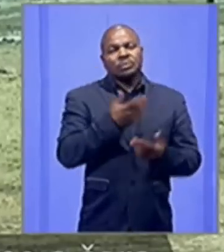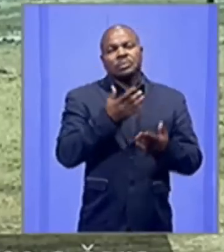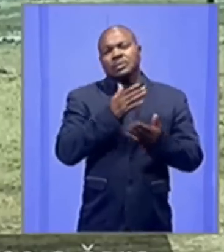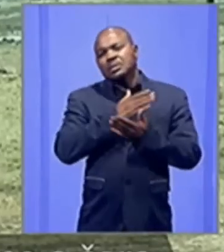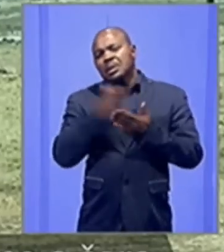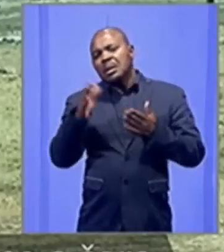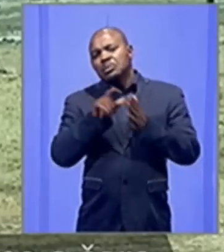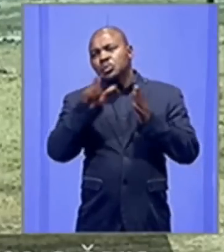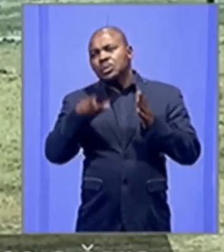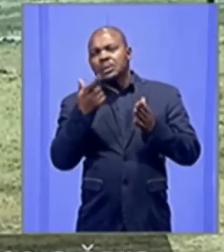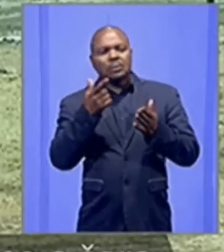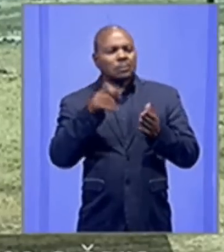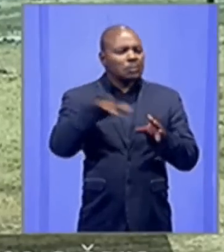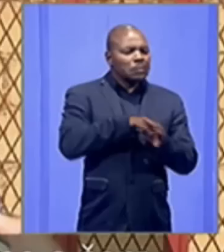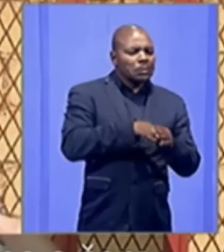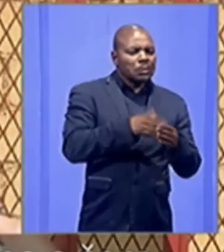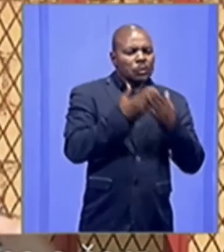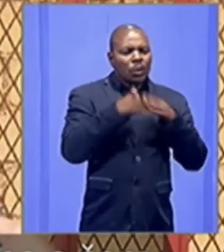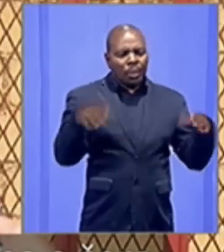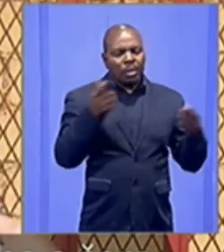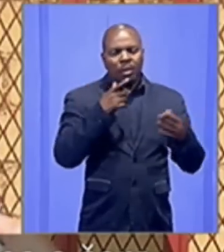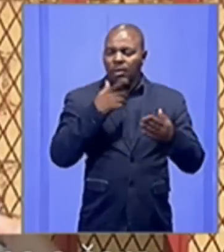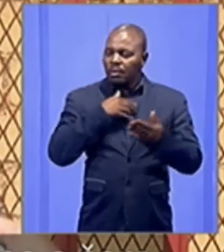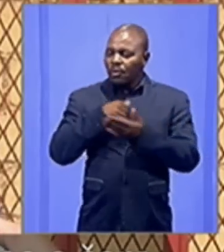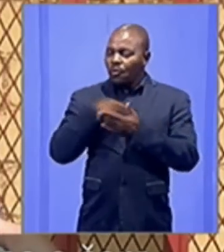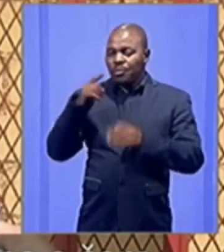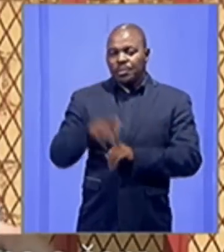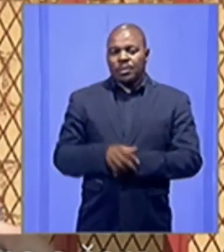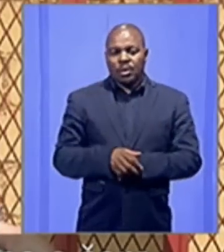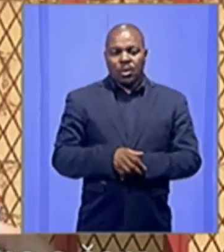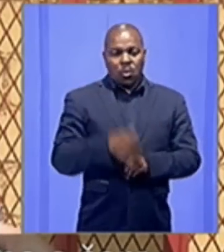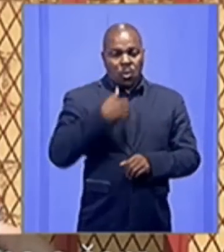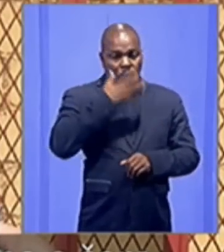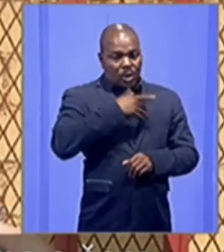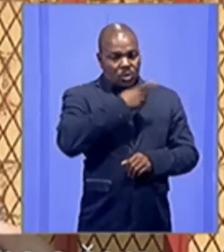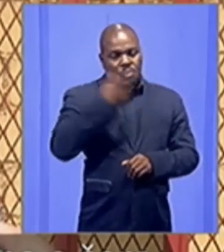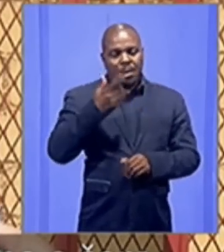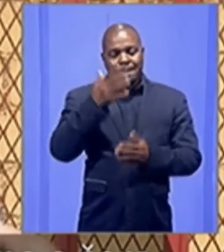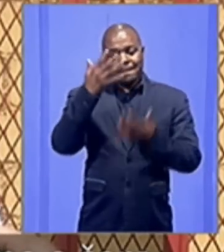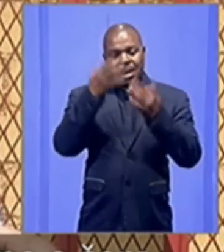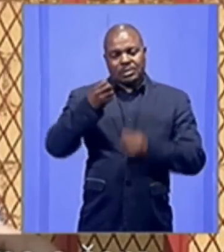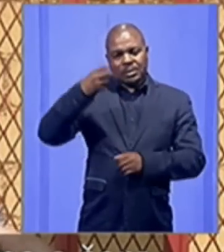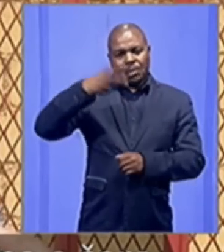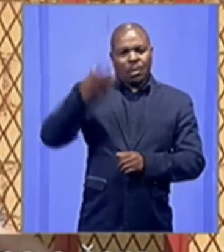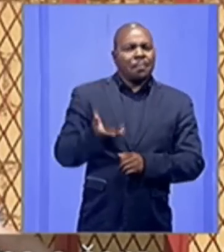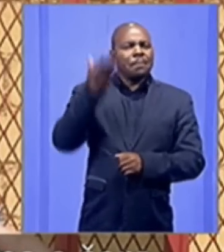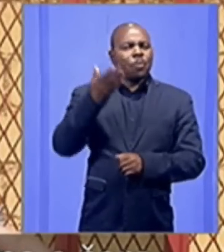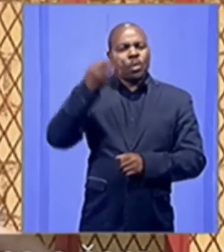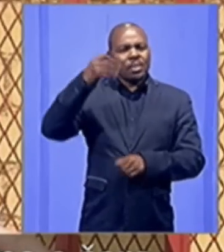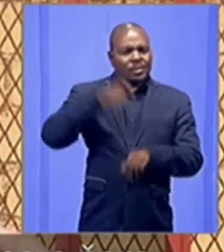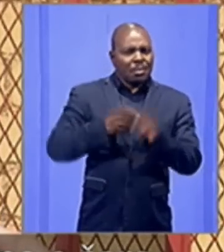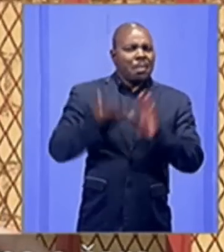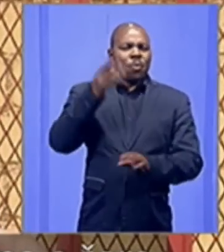ba ba tshwanetseng. We're expecting him, one, to actually triple up or double up the budget so that no child must be excluded. I think